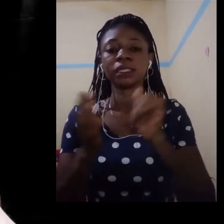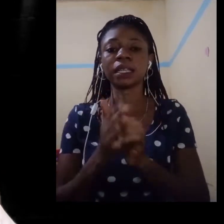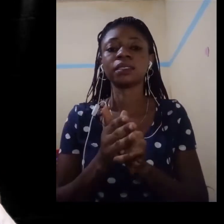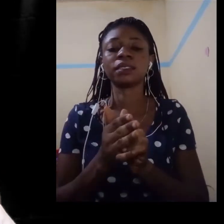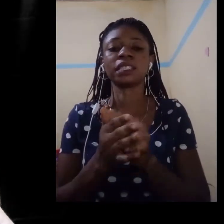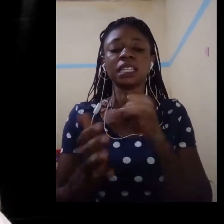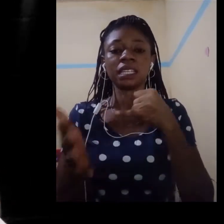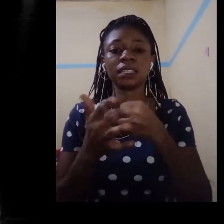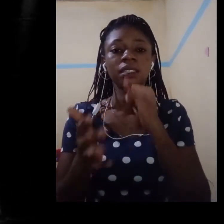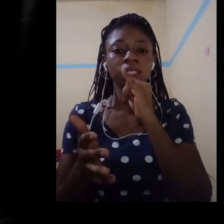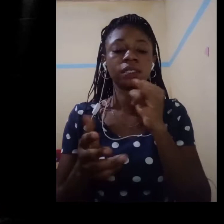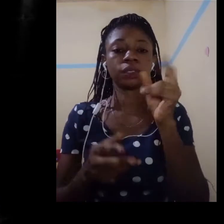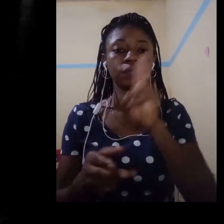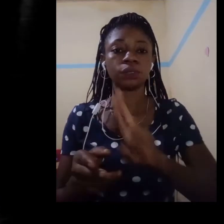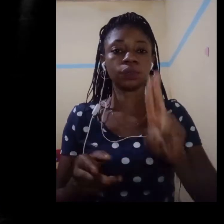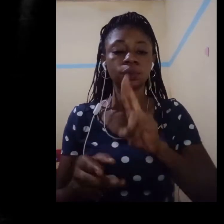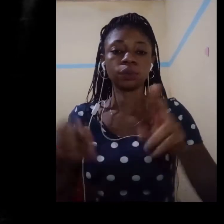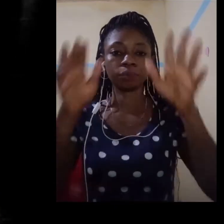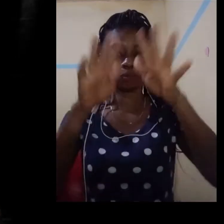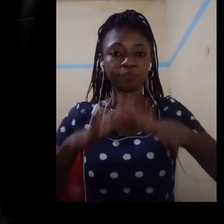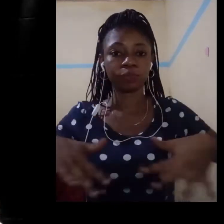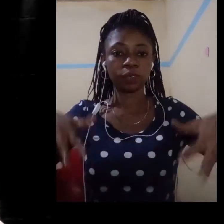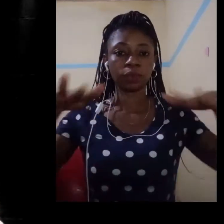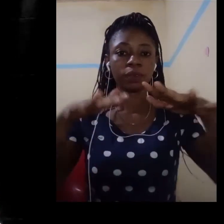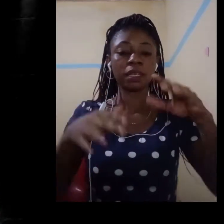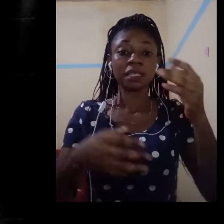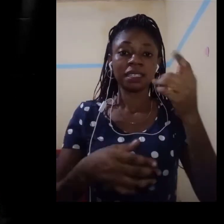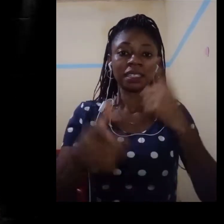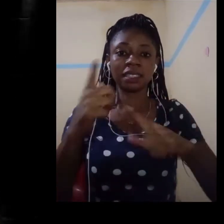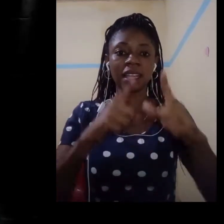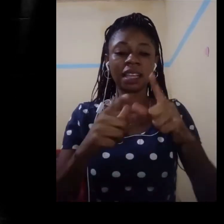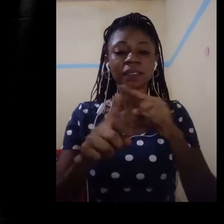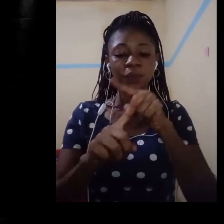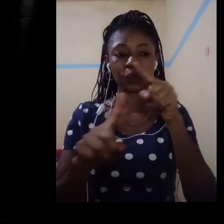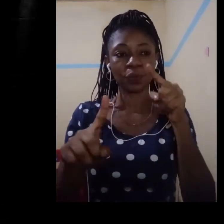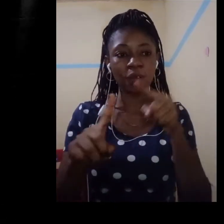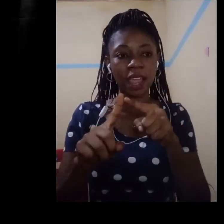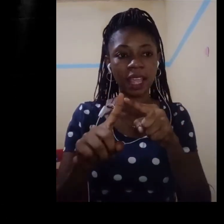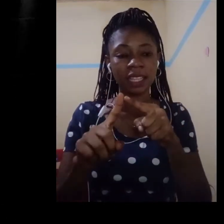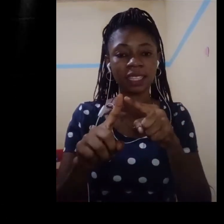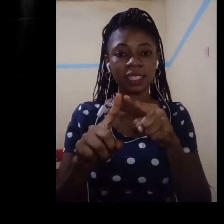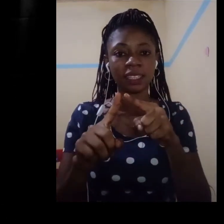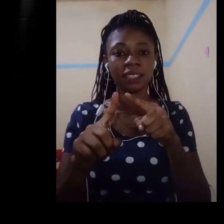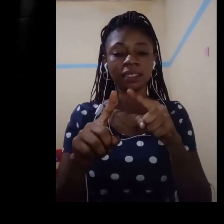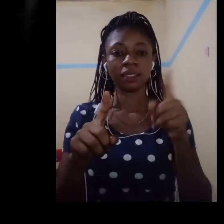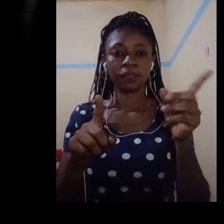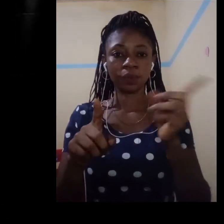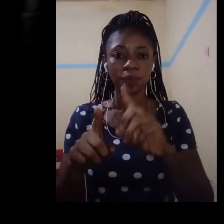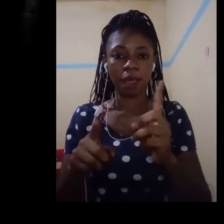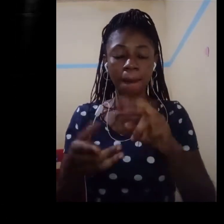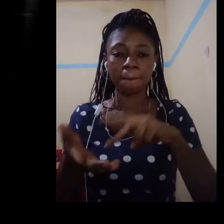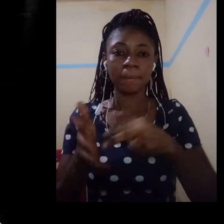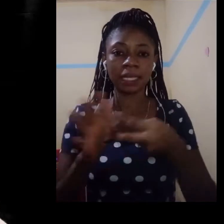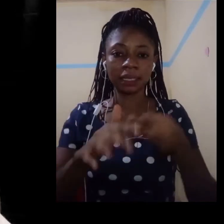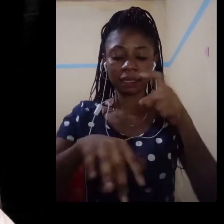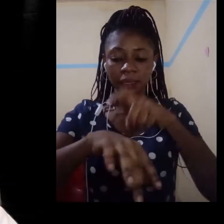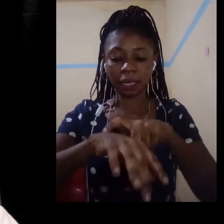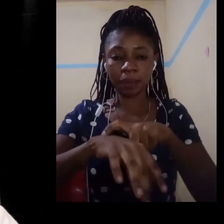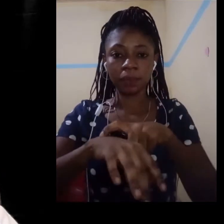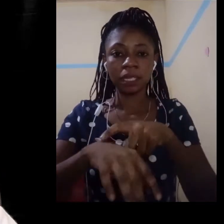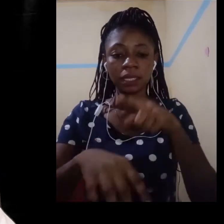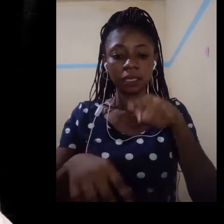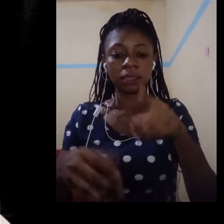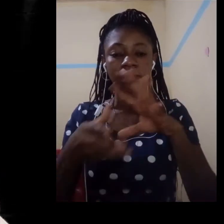is universal. So she signed when here, meaning time. So